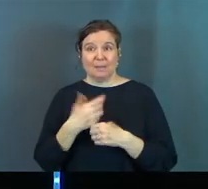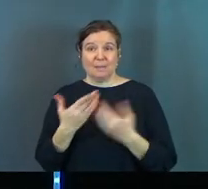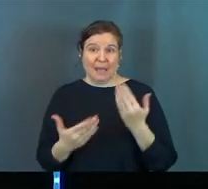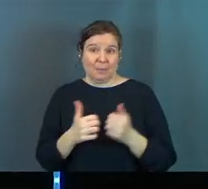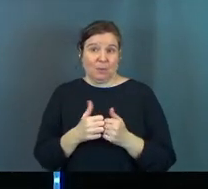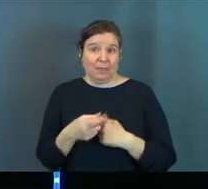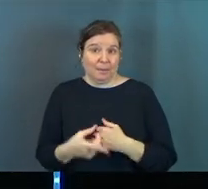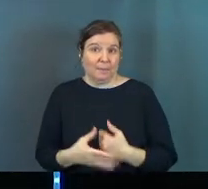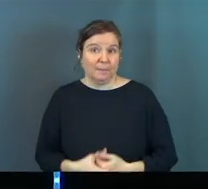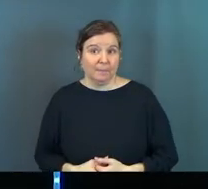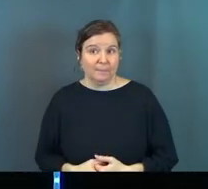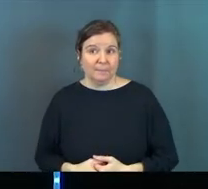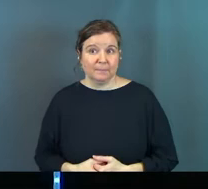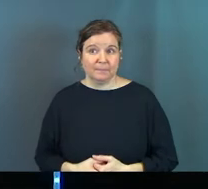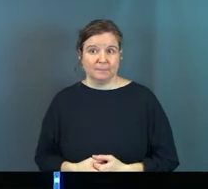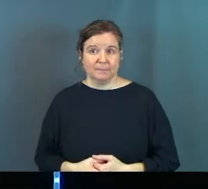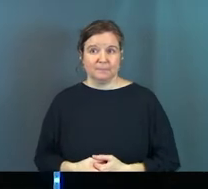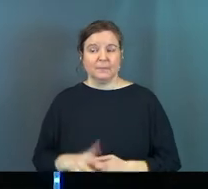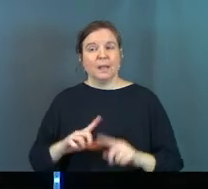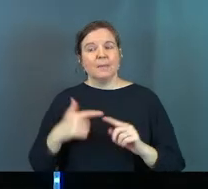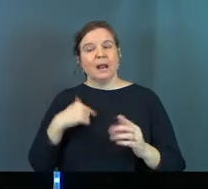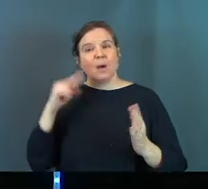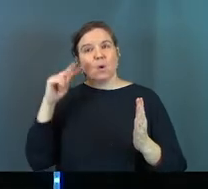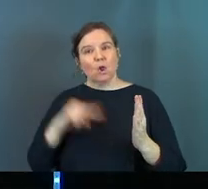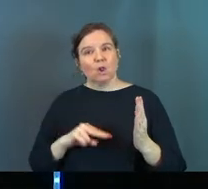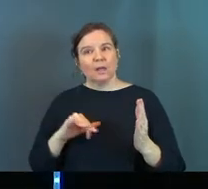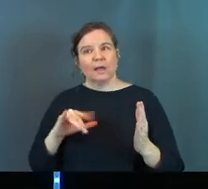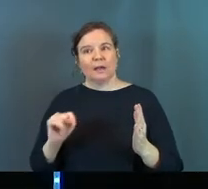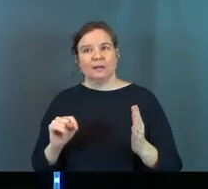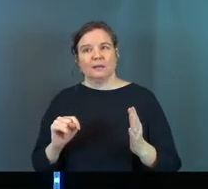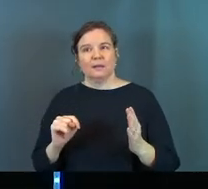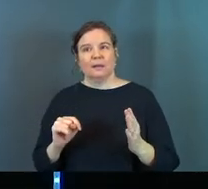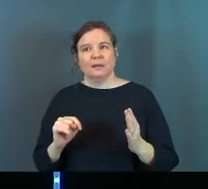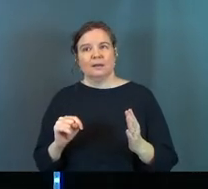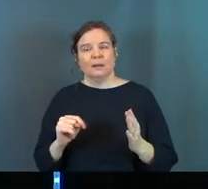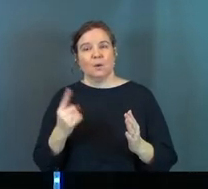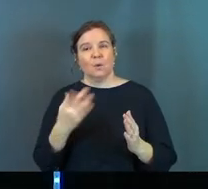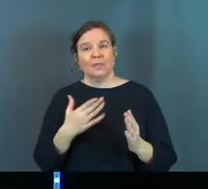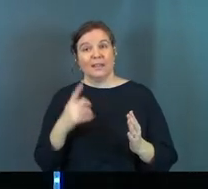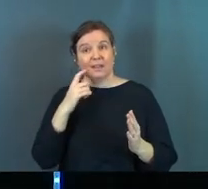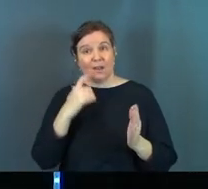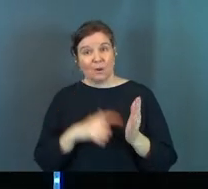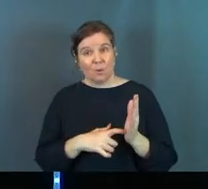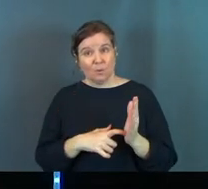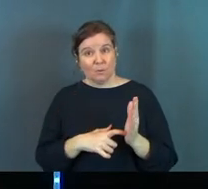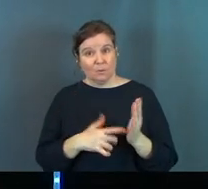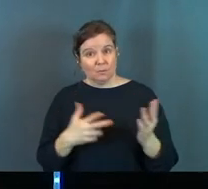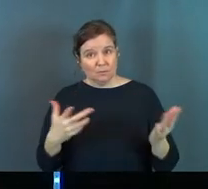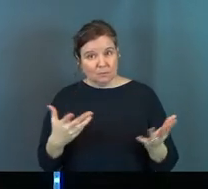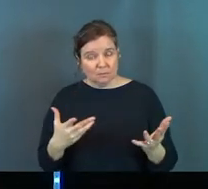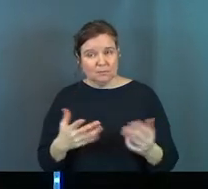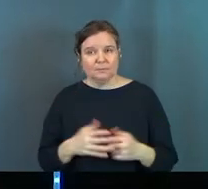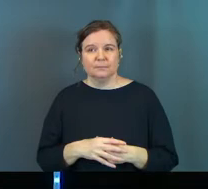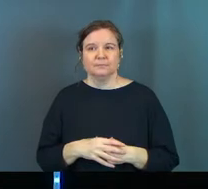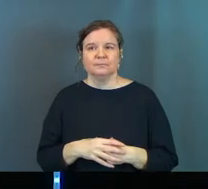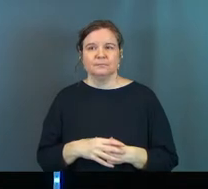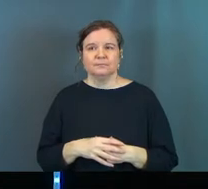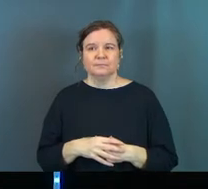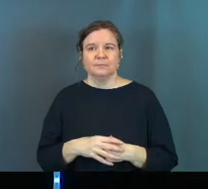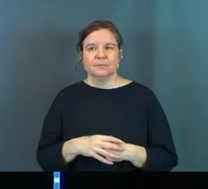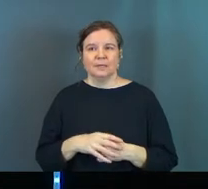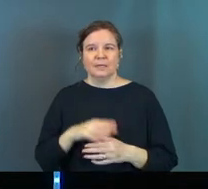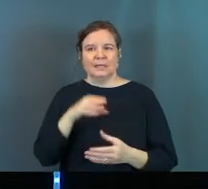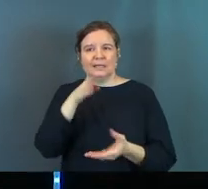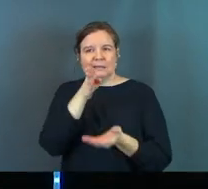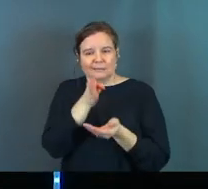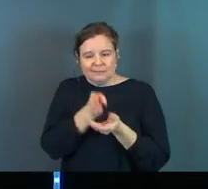maybe with him. But I was looking at it, and one of the things I noticed is buried